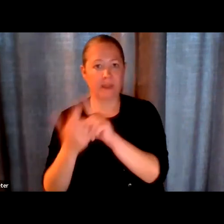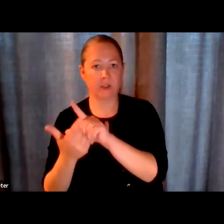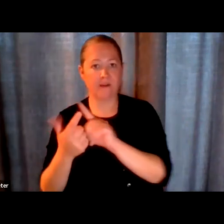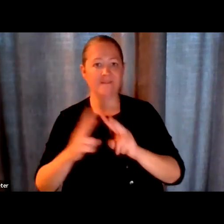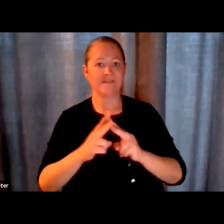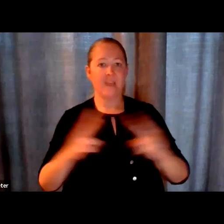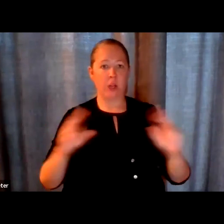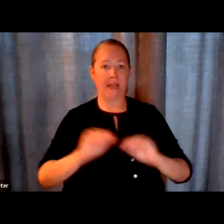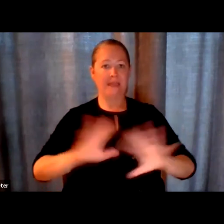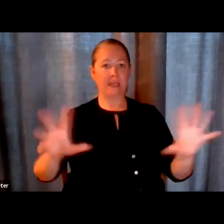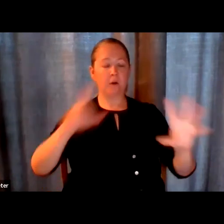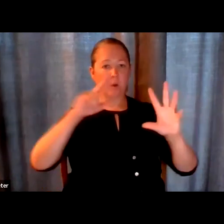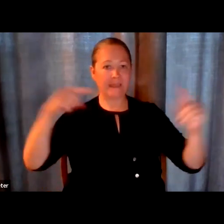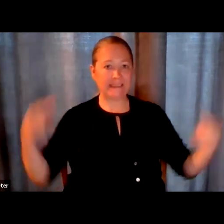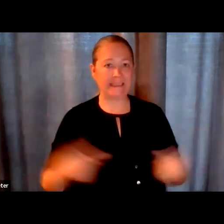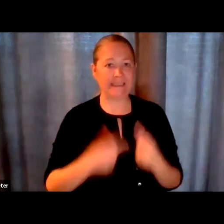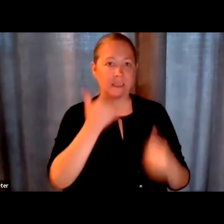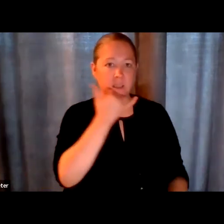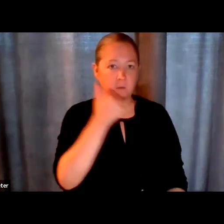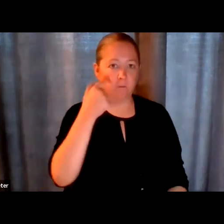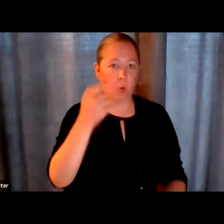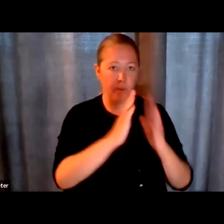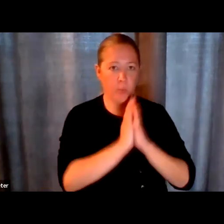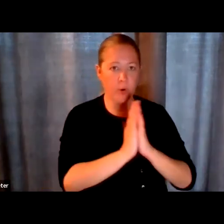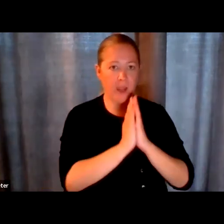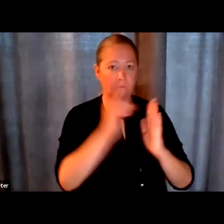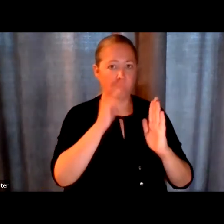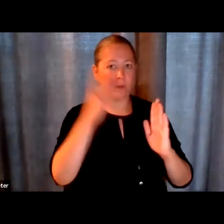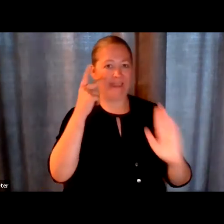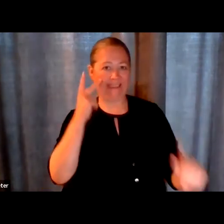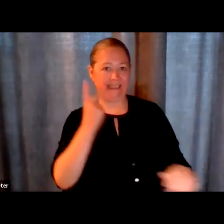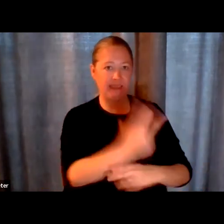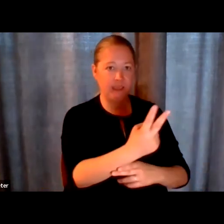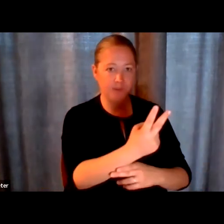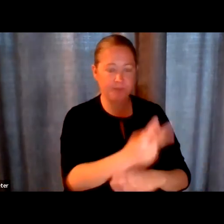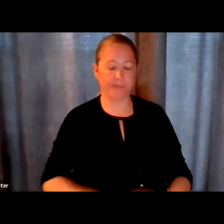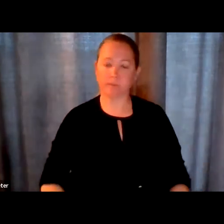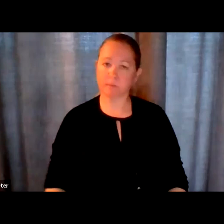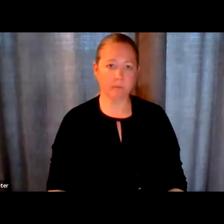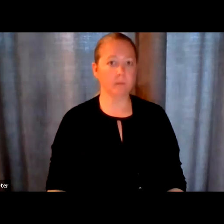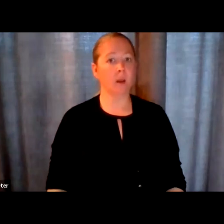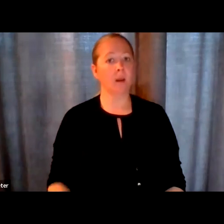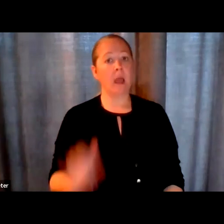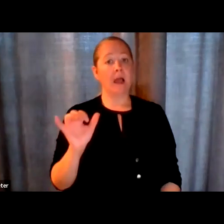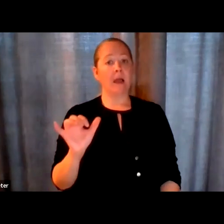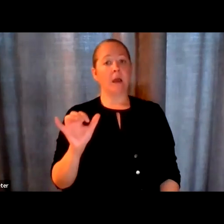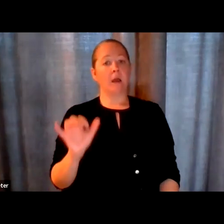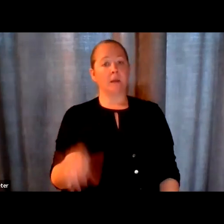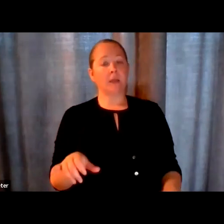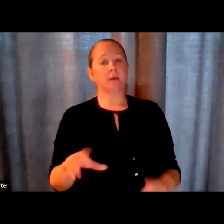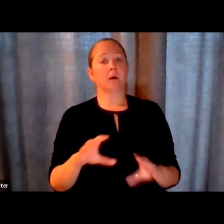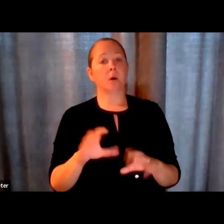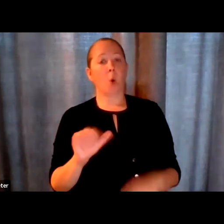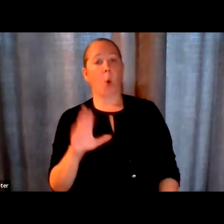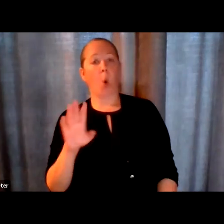a sin to pray in order to be seen. That's at the core of our conversations with our brothers and